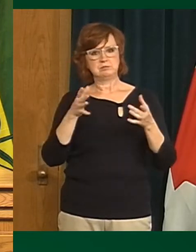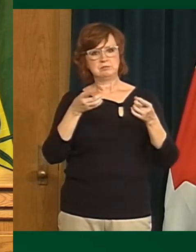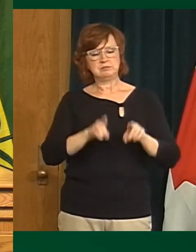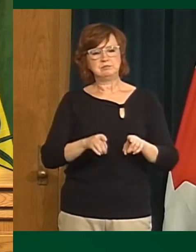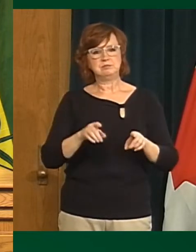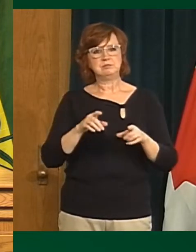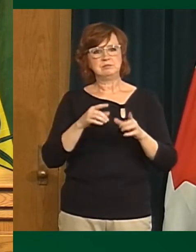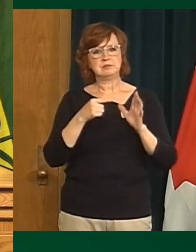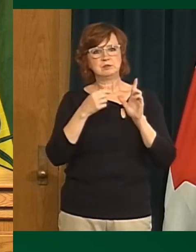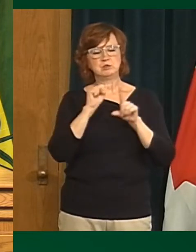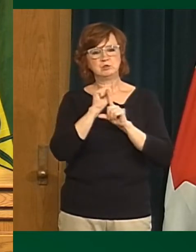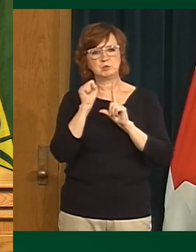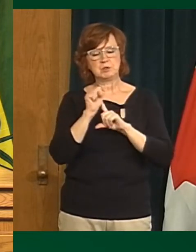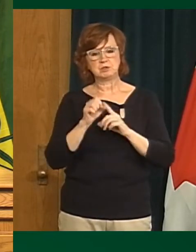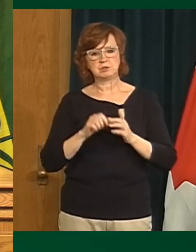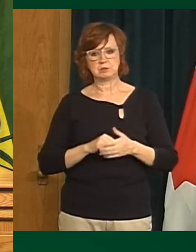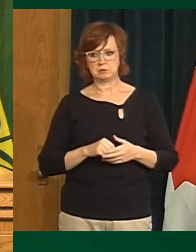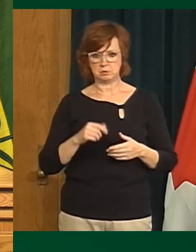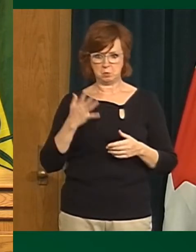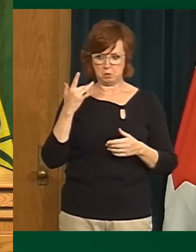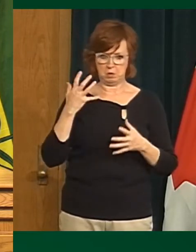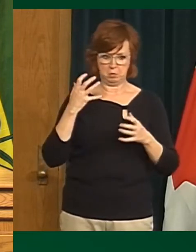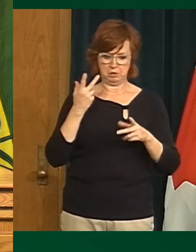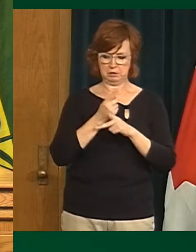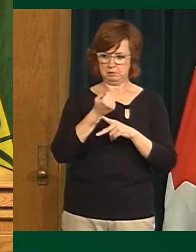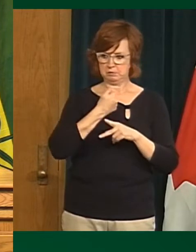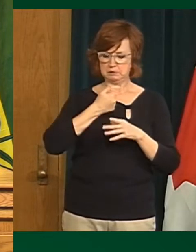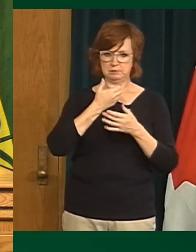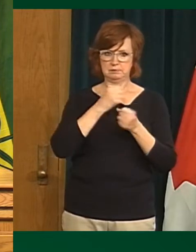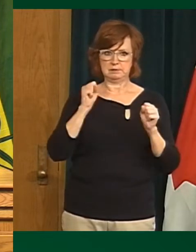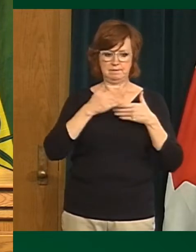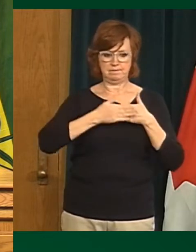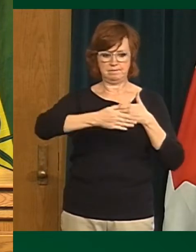of what can we do to minimize our risk going forward.